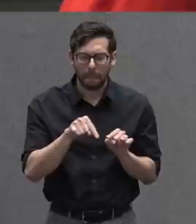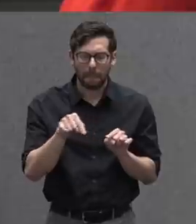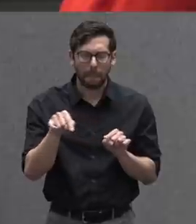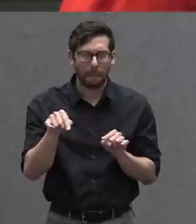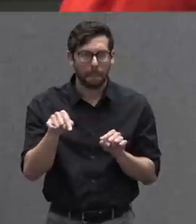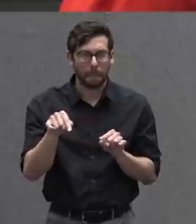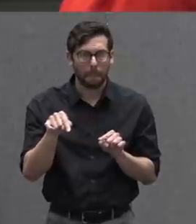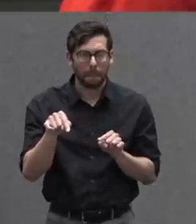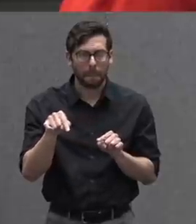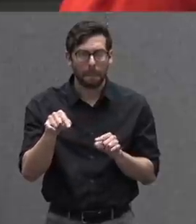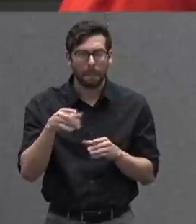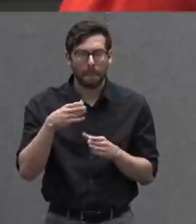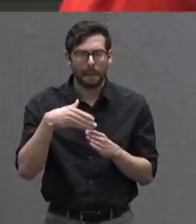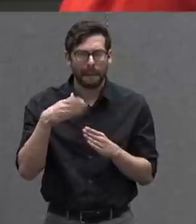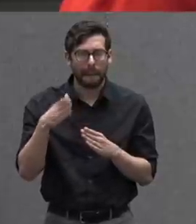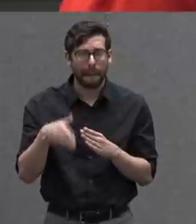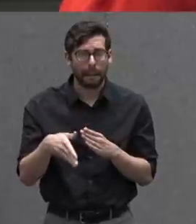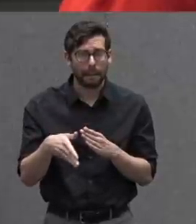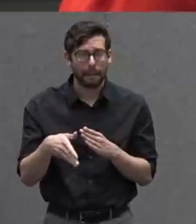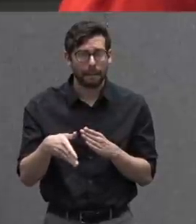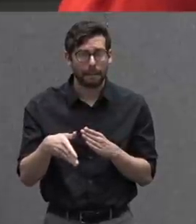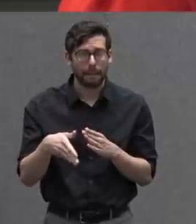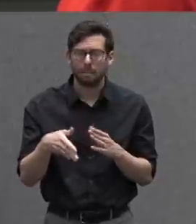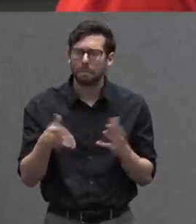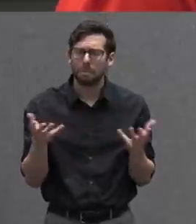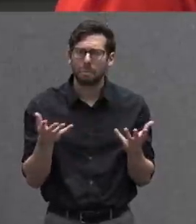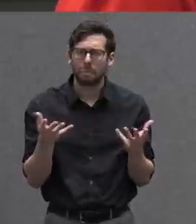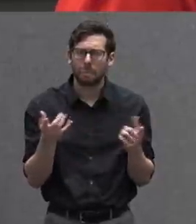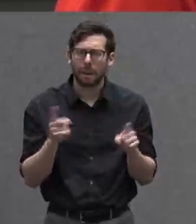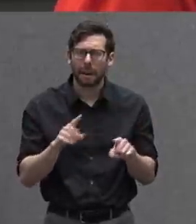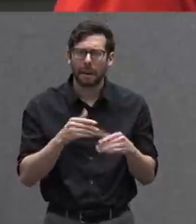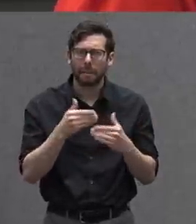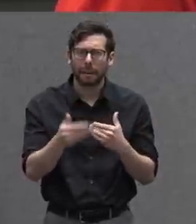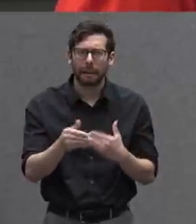I wonder what she'll do next.